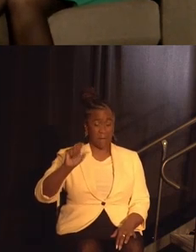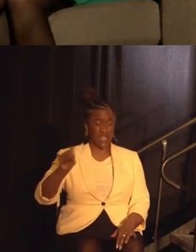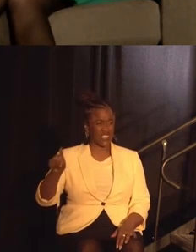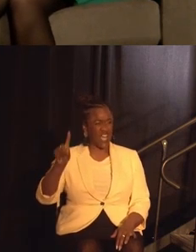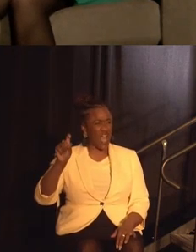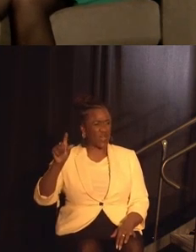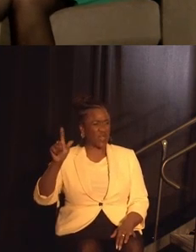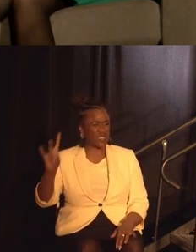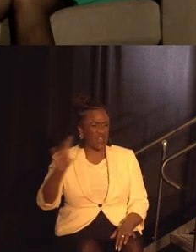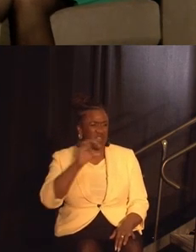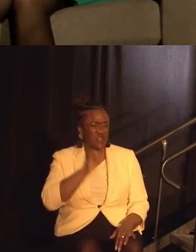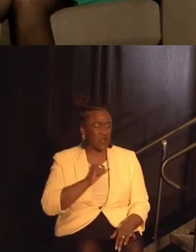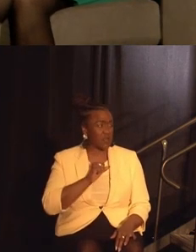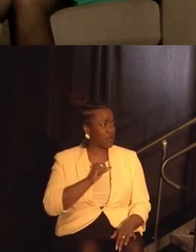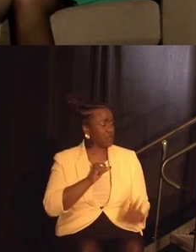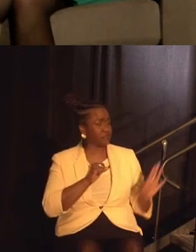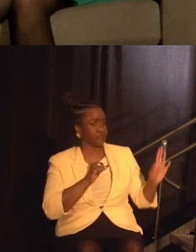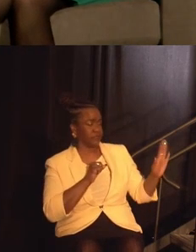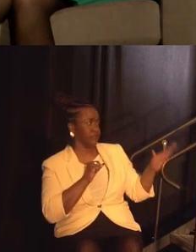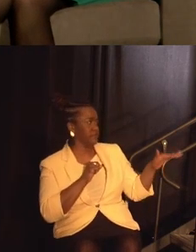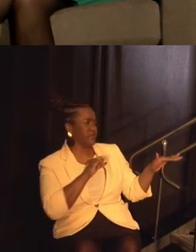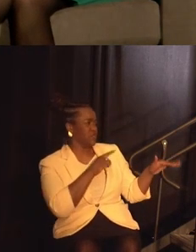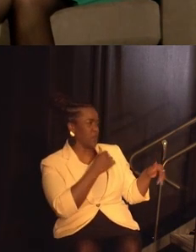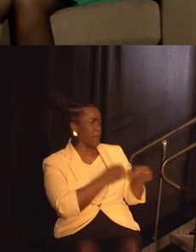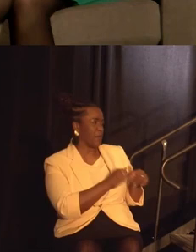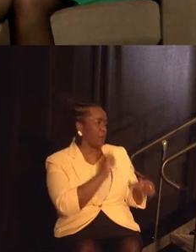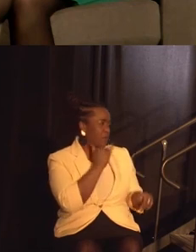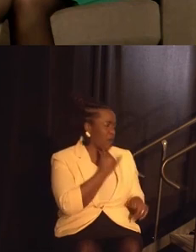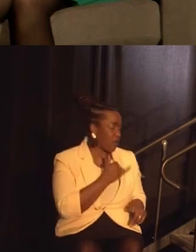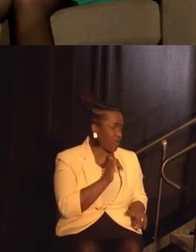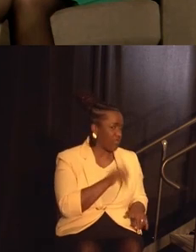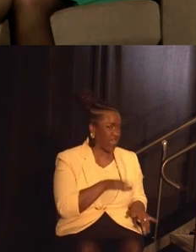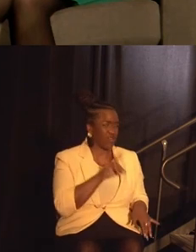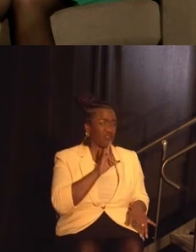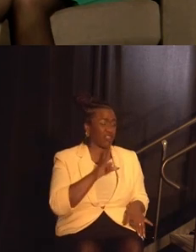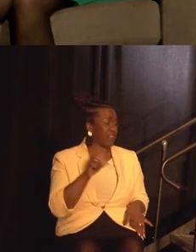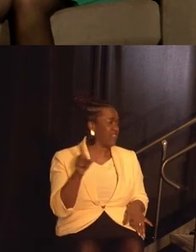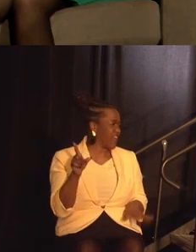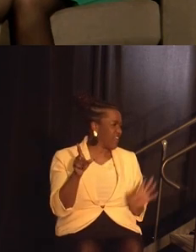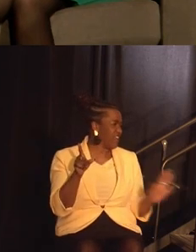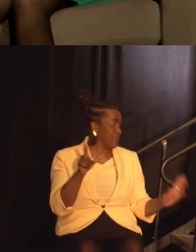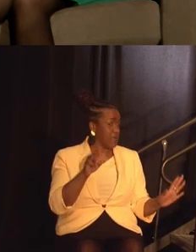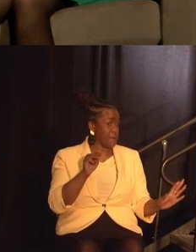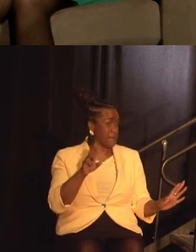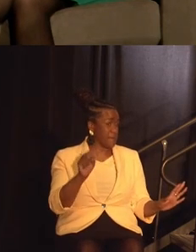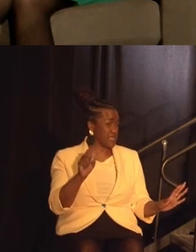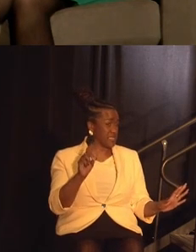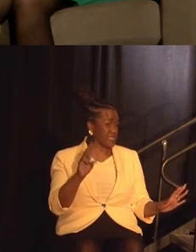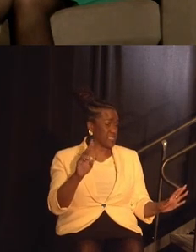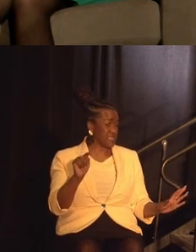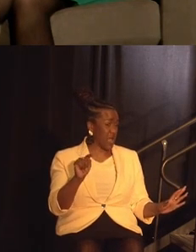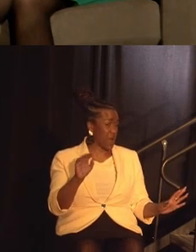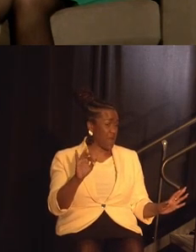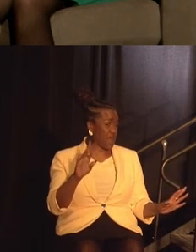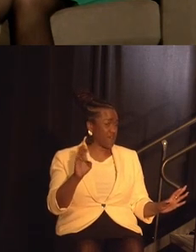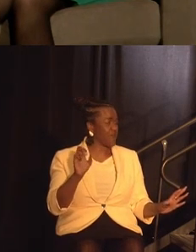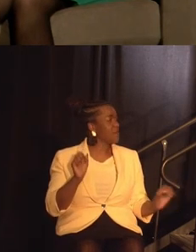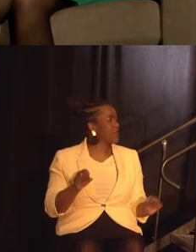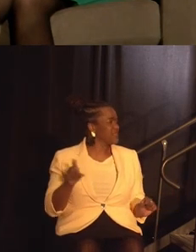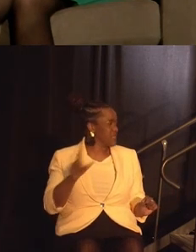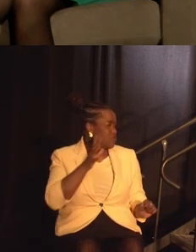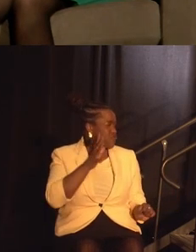Perhaps you're thinking, Lindy, you are remembering it wrong. That kindly white-haired snowman-shaped Mrs. Doubtfire situation must be Chip's